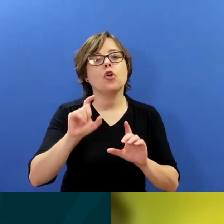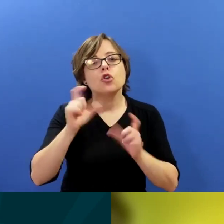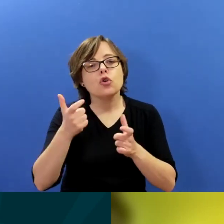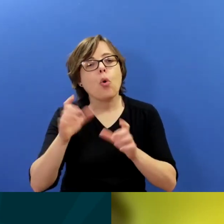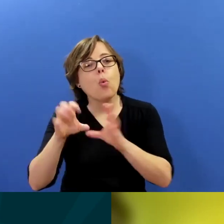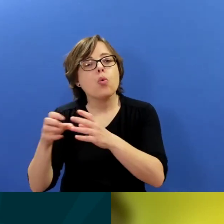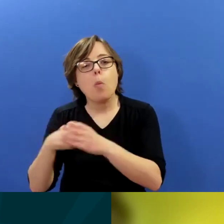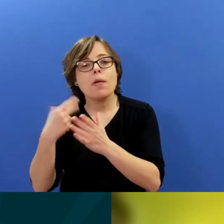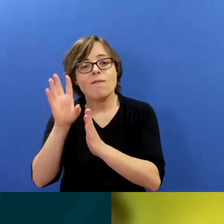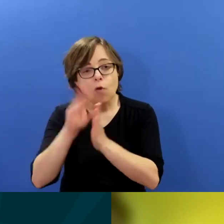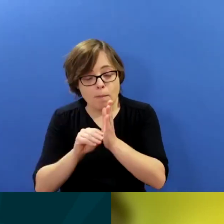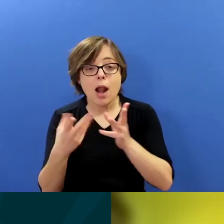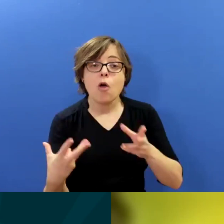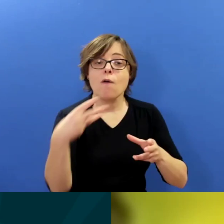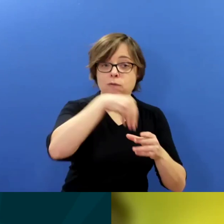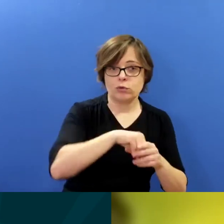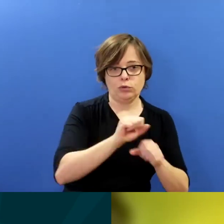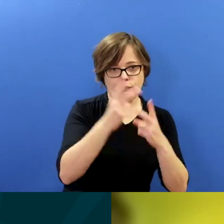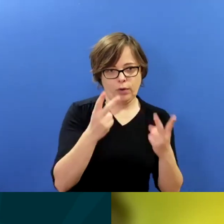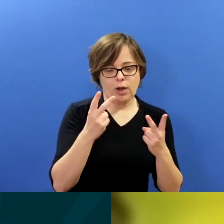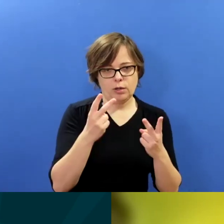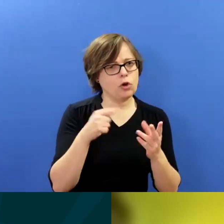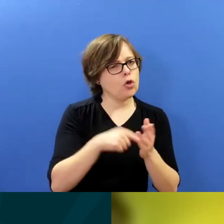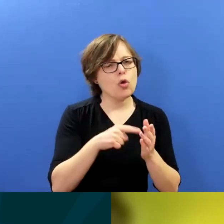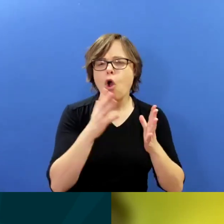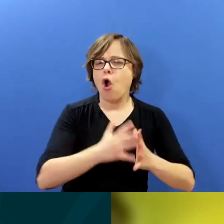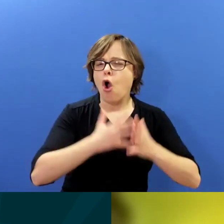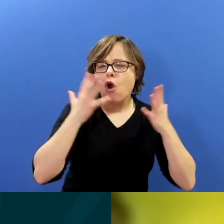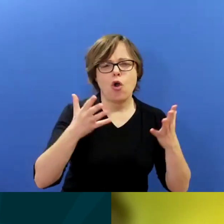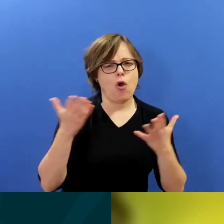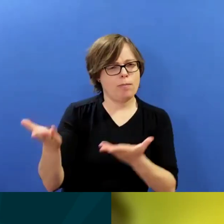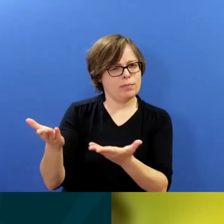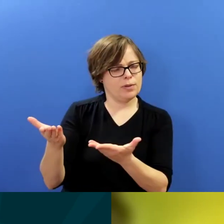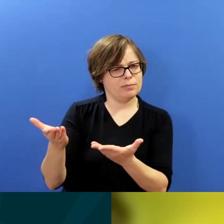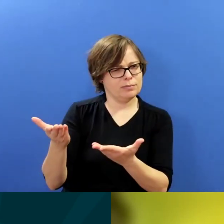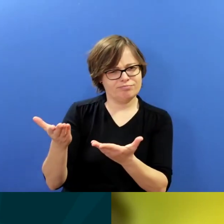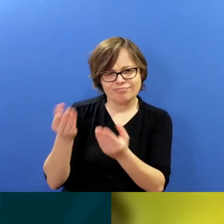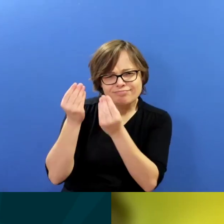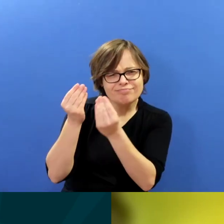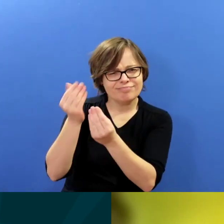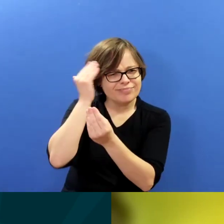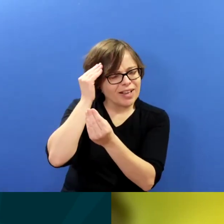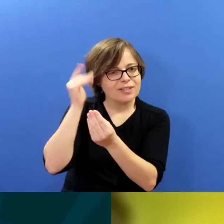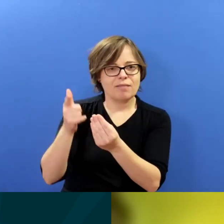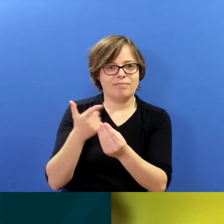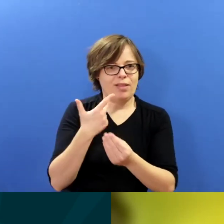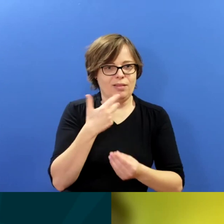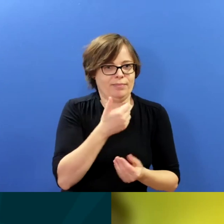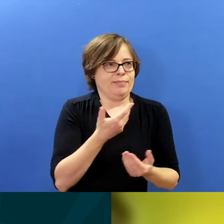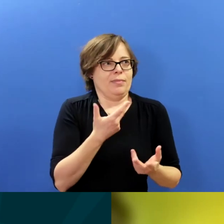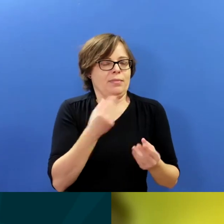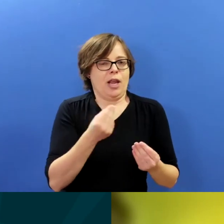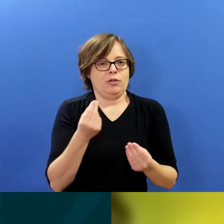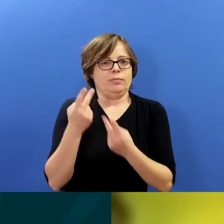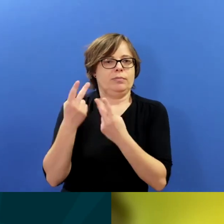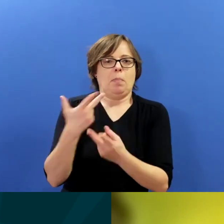the informal initiatives. This is a huge unused potential in our cities and towns. And I've